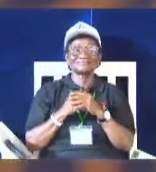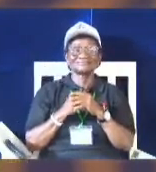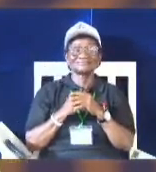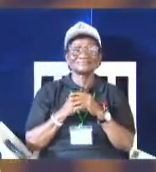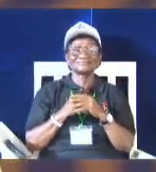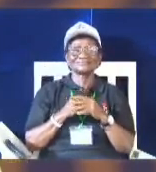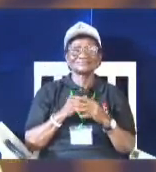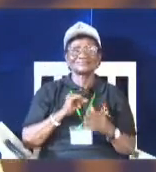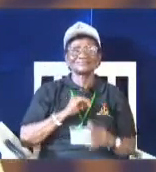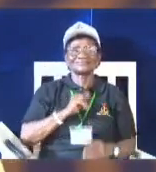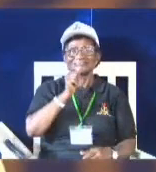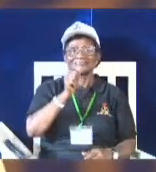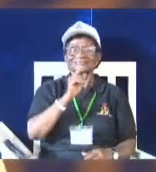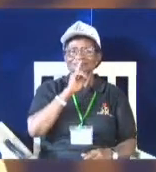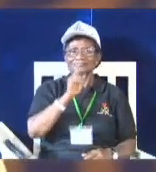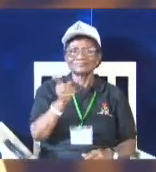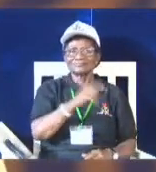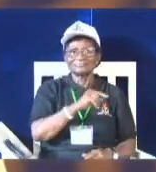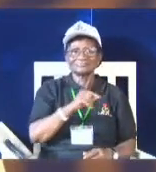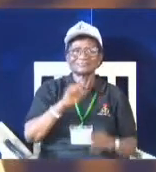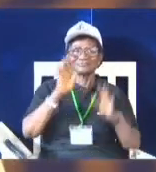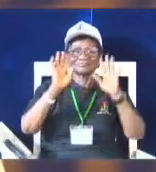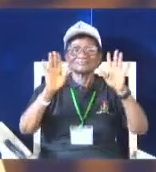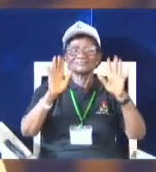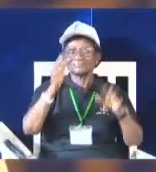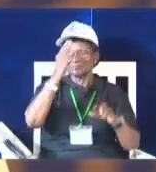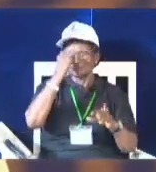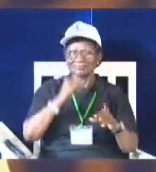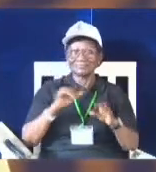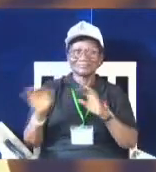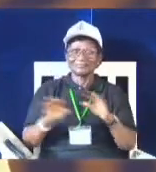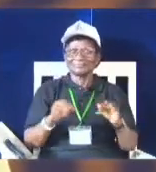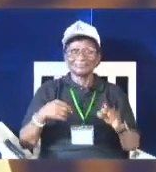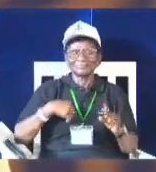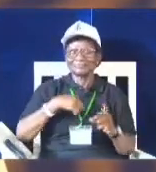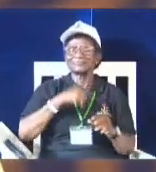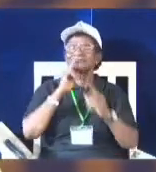Sure, you wonder, why do we talk about sanitation?